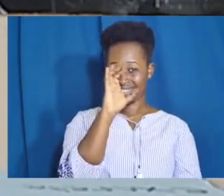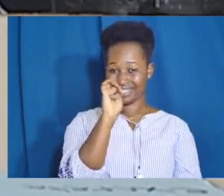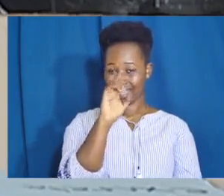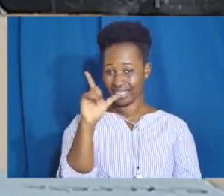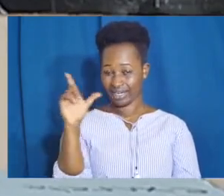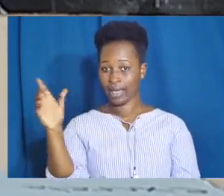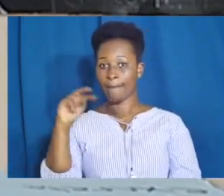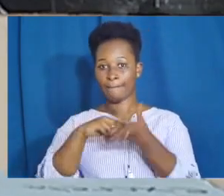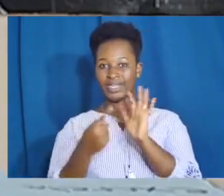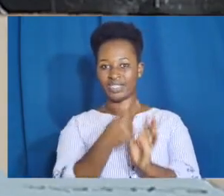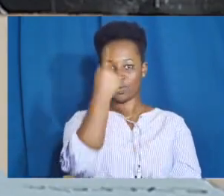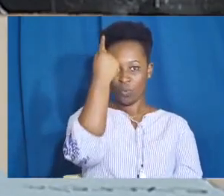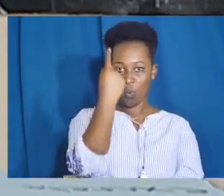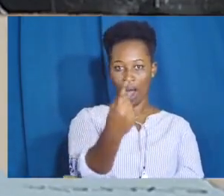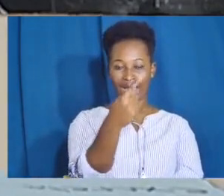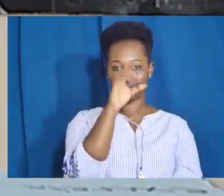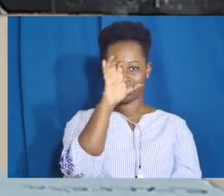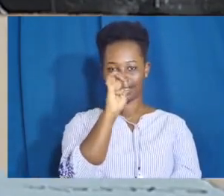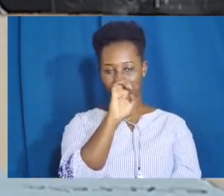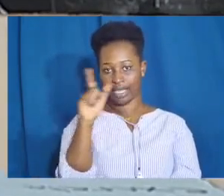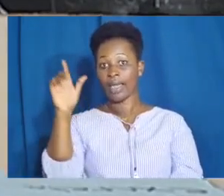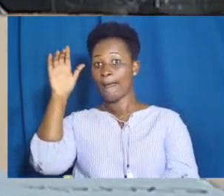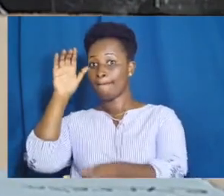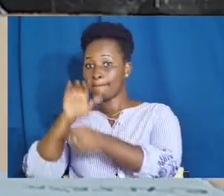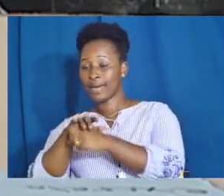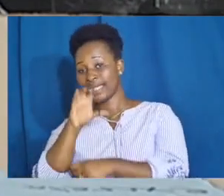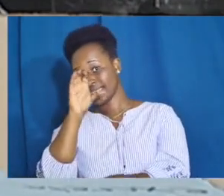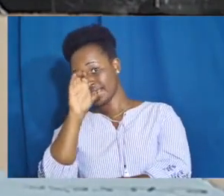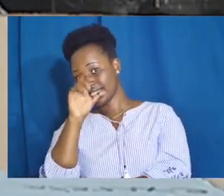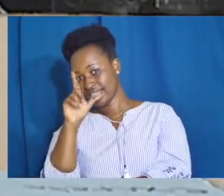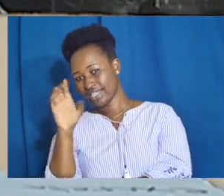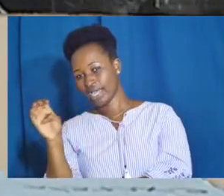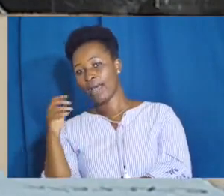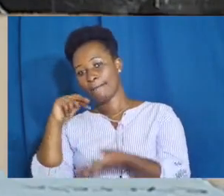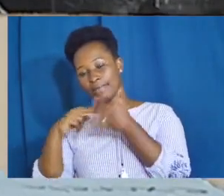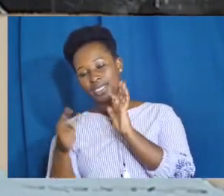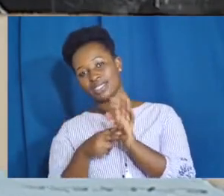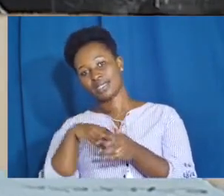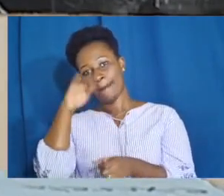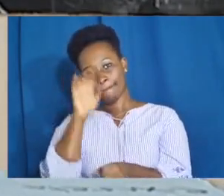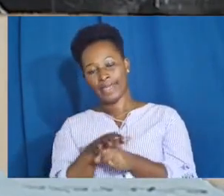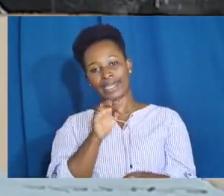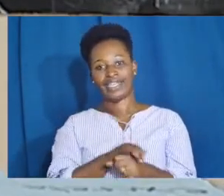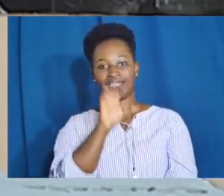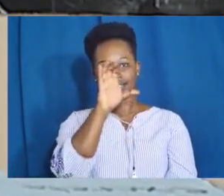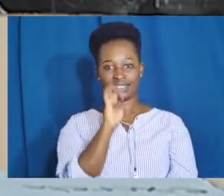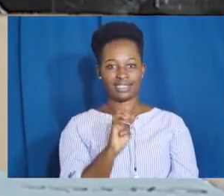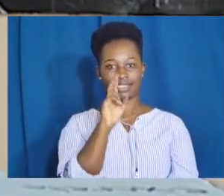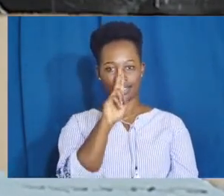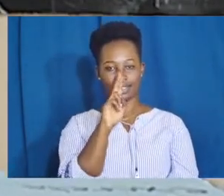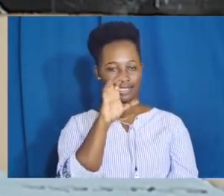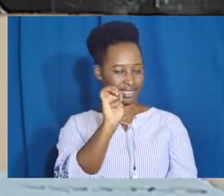one cell. Multicellular means many cells. Then the mode